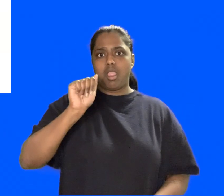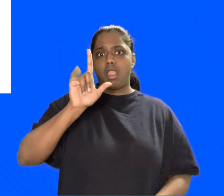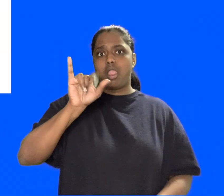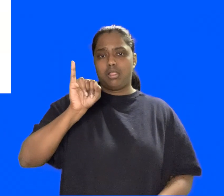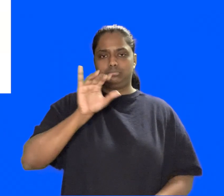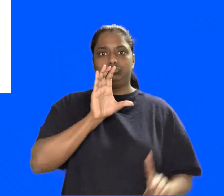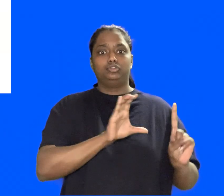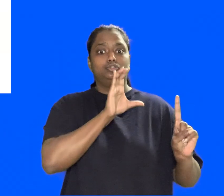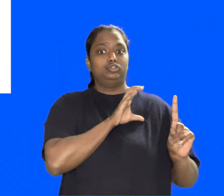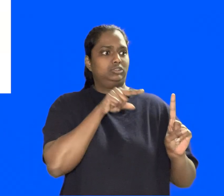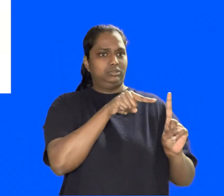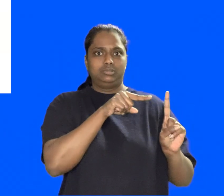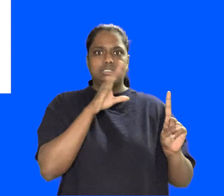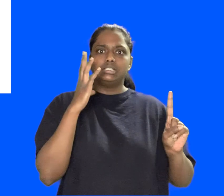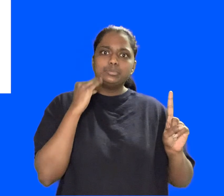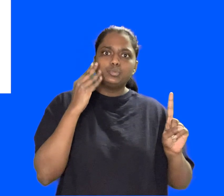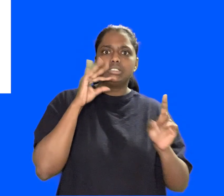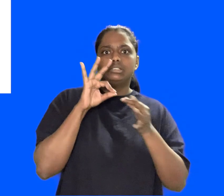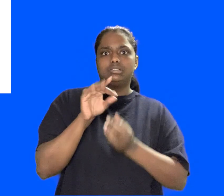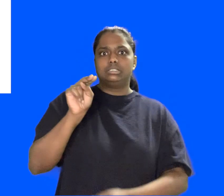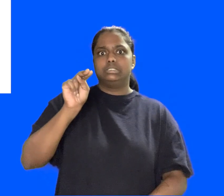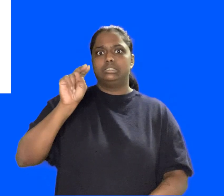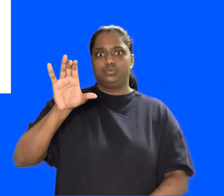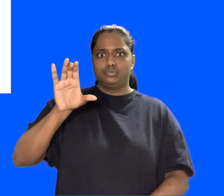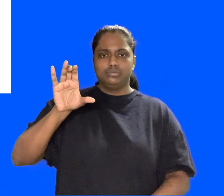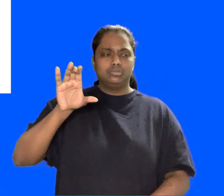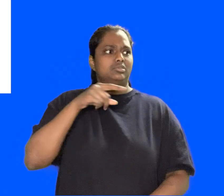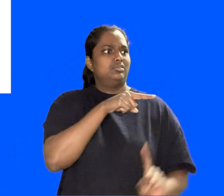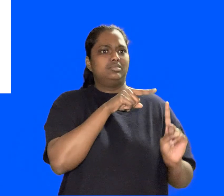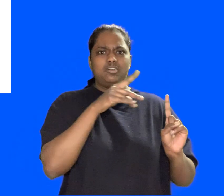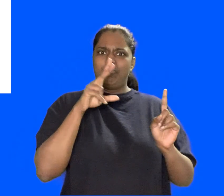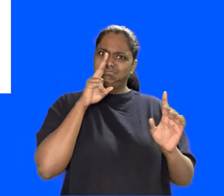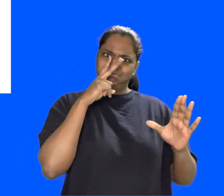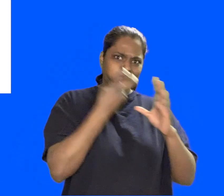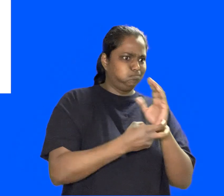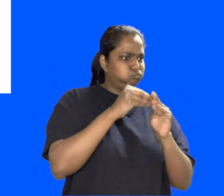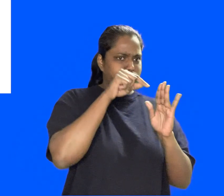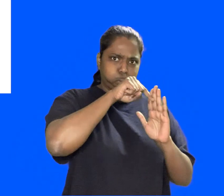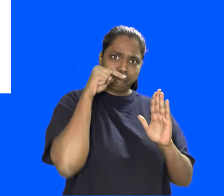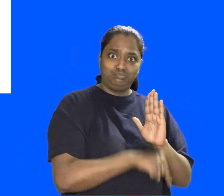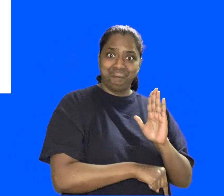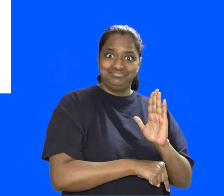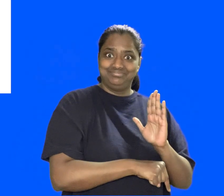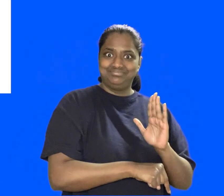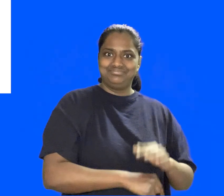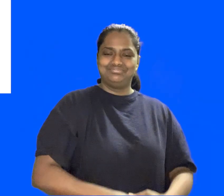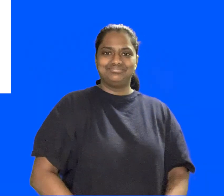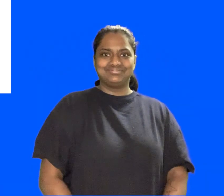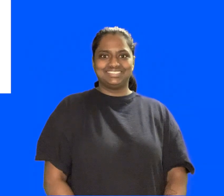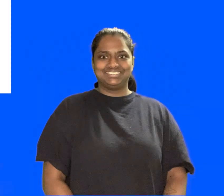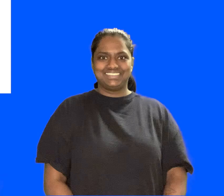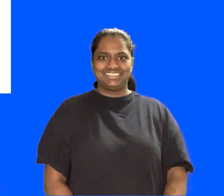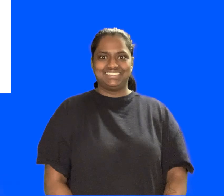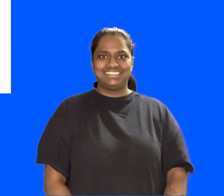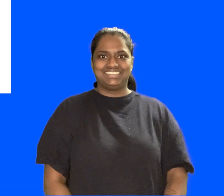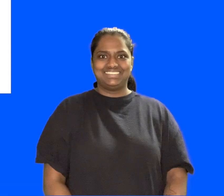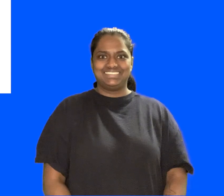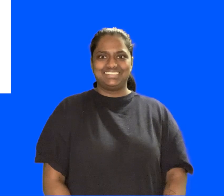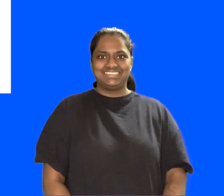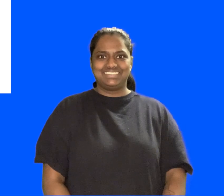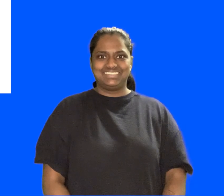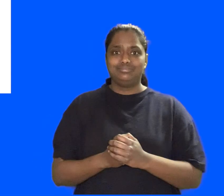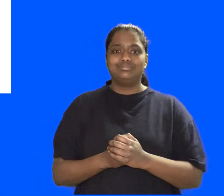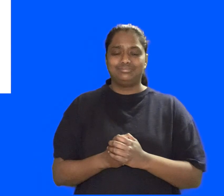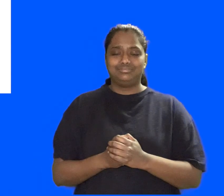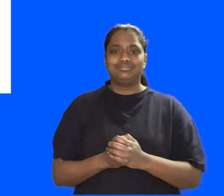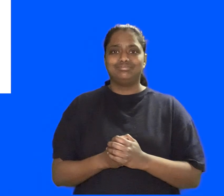was to iterate on our medium fidelity prototype and turn it into a high fidelity concept, taking into account the testing feedback we